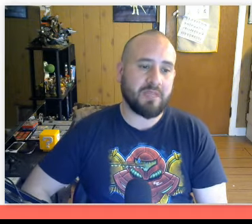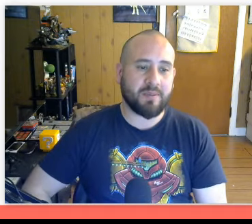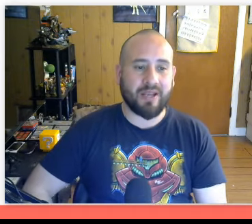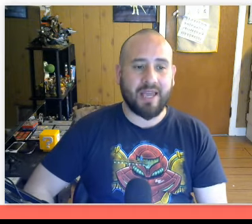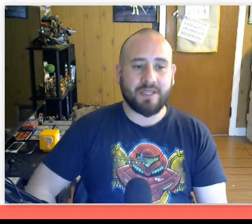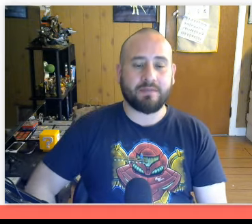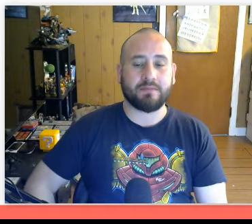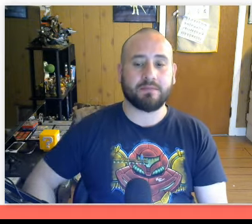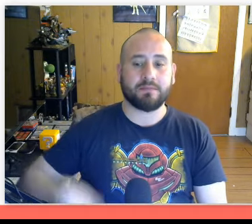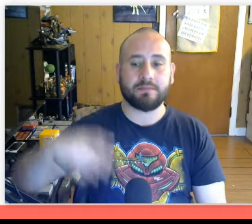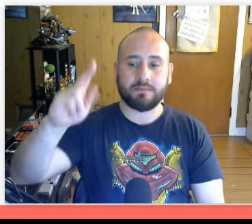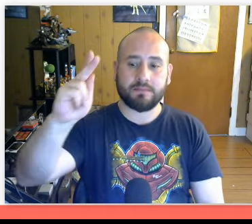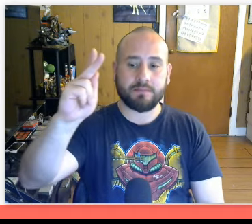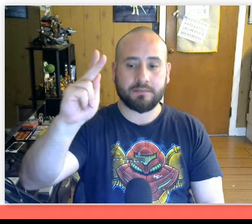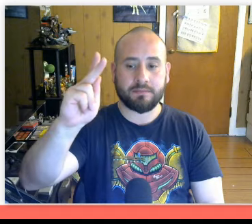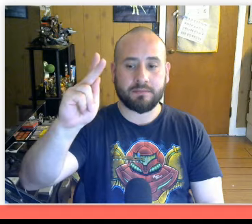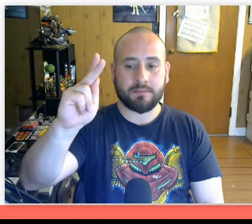Let's spell KFC.